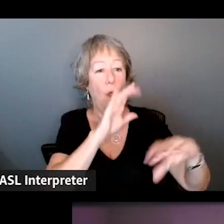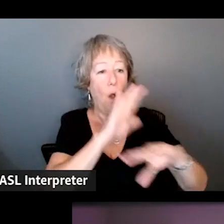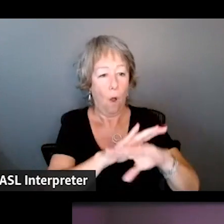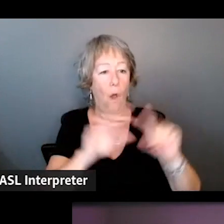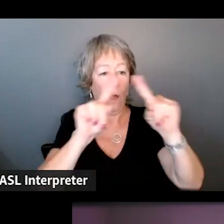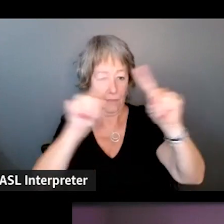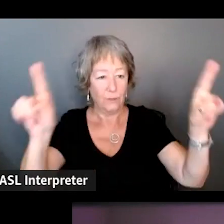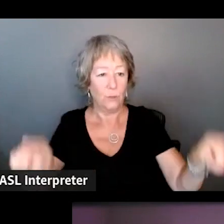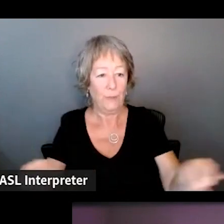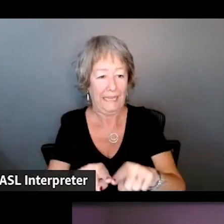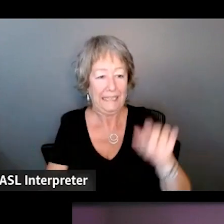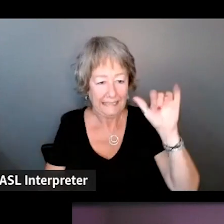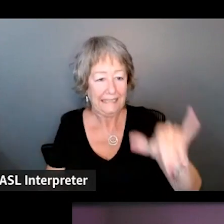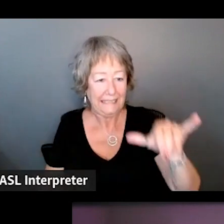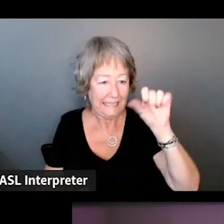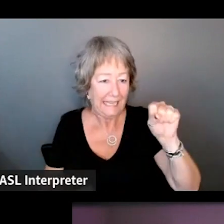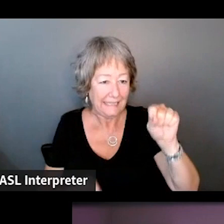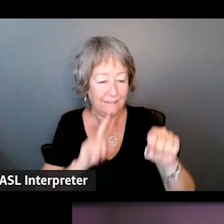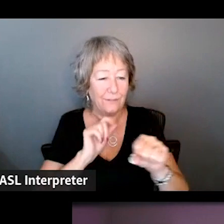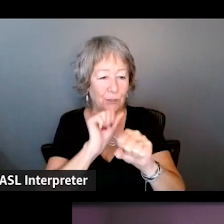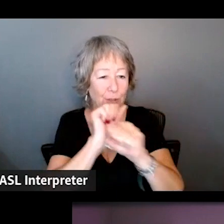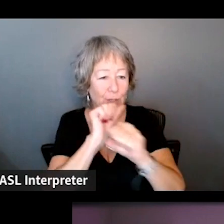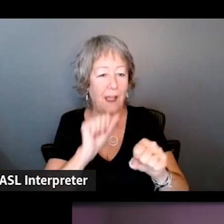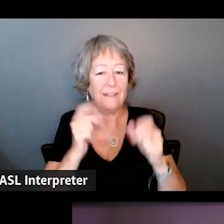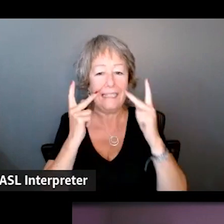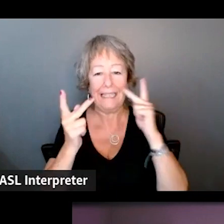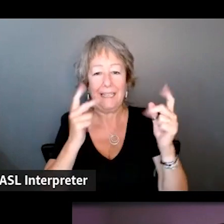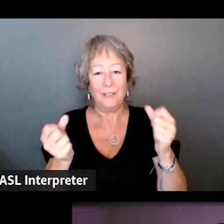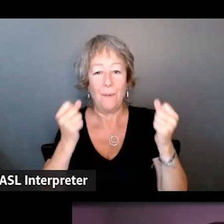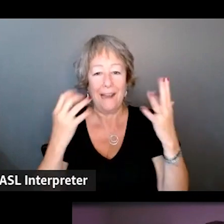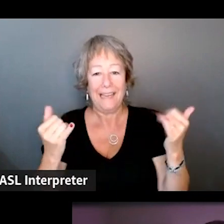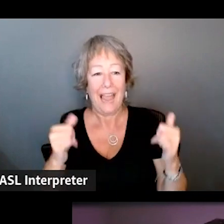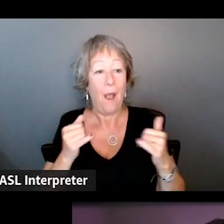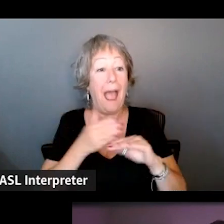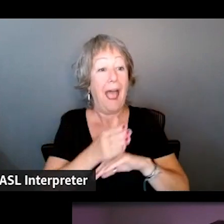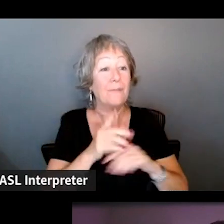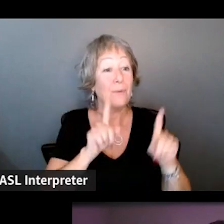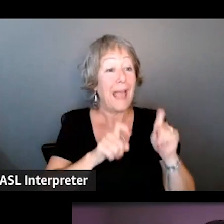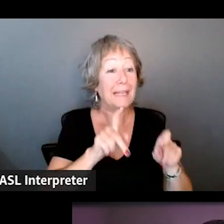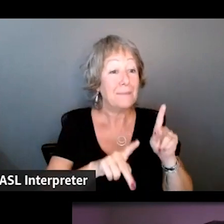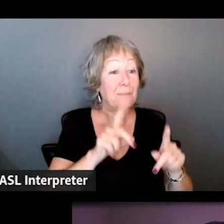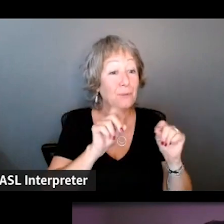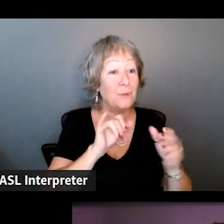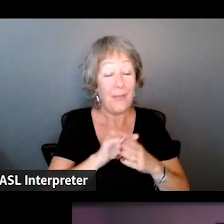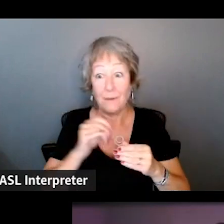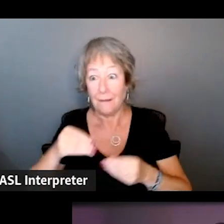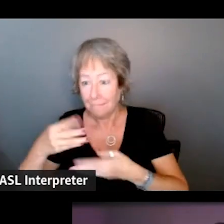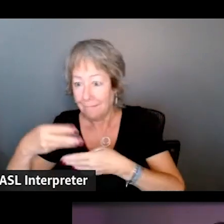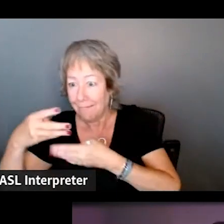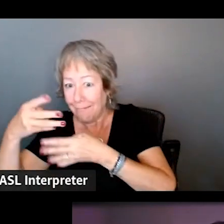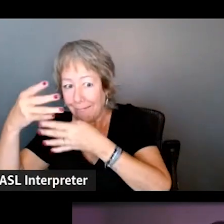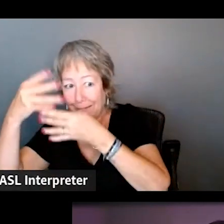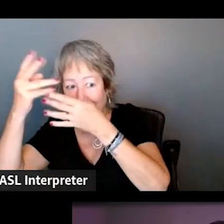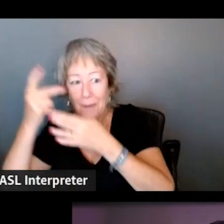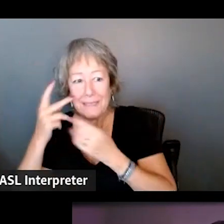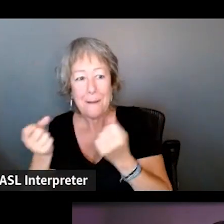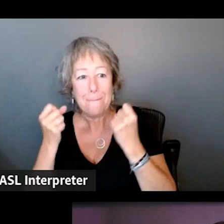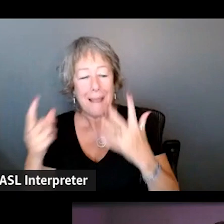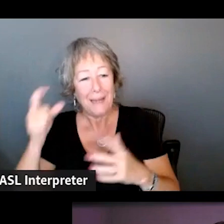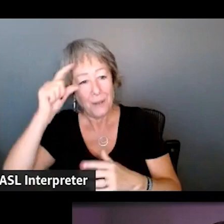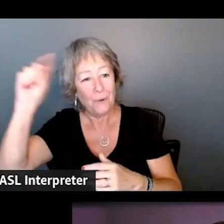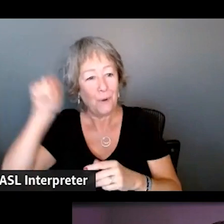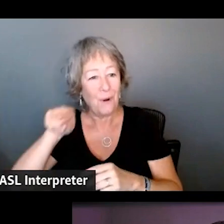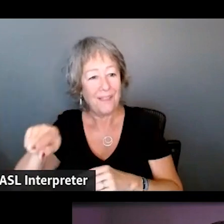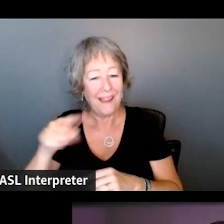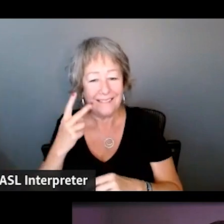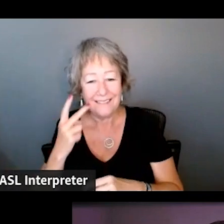unicorn on the screen. And I know I've seen so many unicorns in the comments after we asked people to do that. So there'll be definitely unicorns aplenty. And the question, am